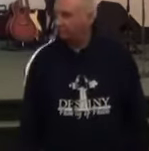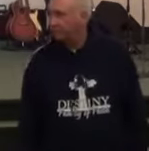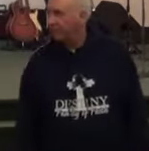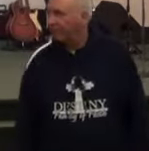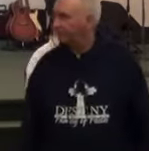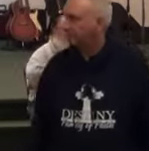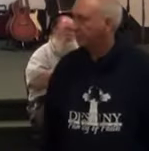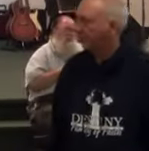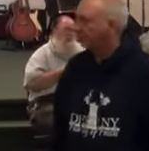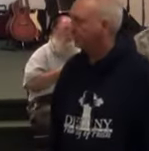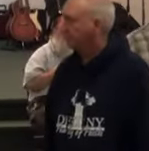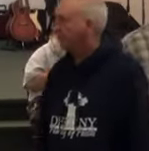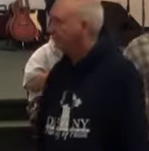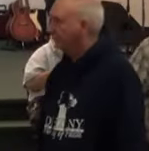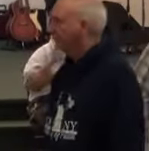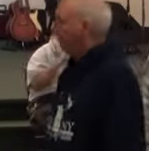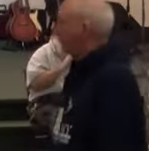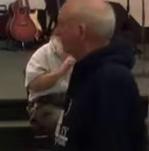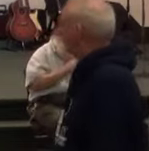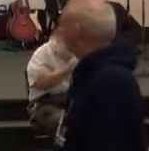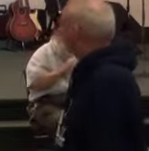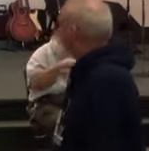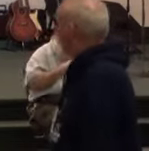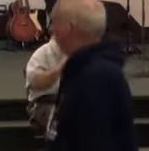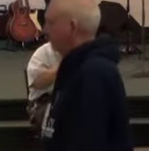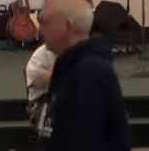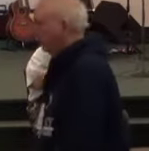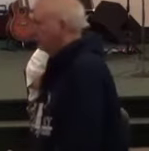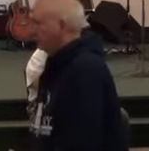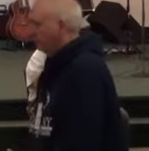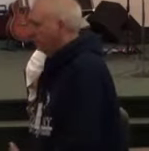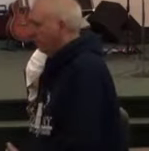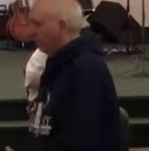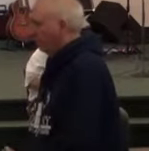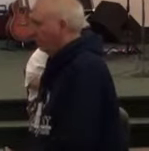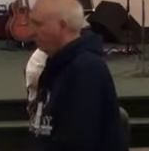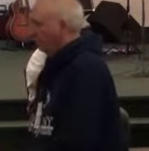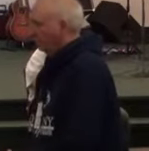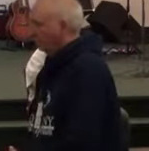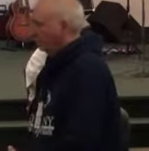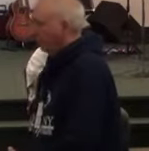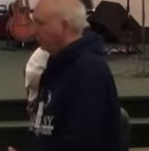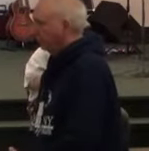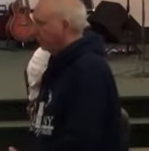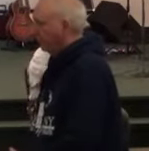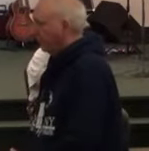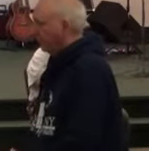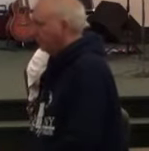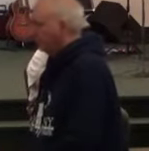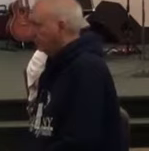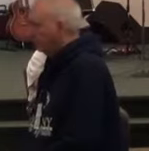When we unite together in prayer, when we're of one heart and one mind, it